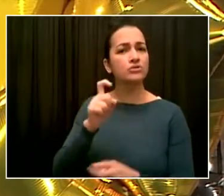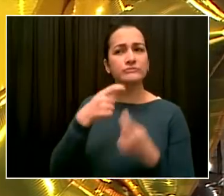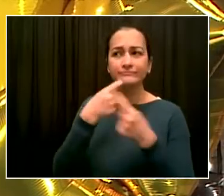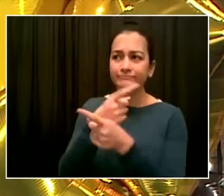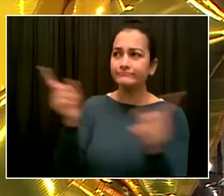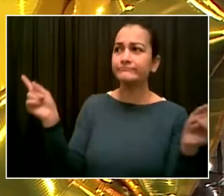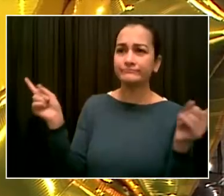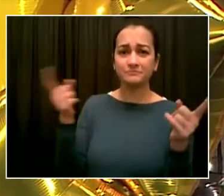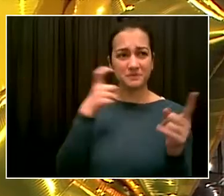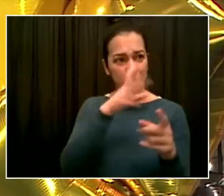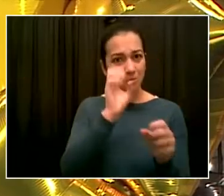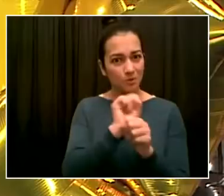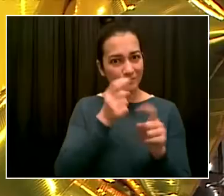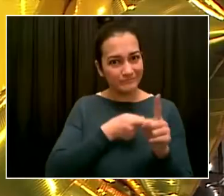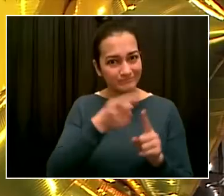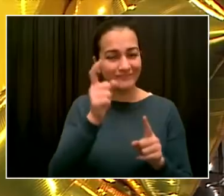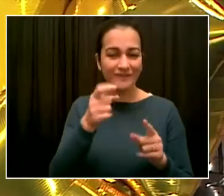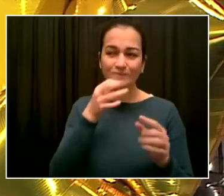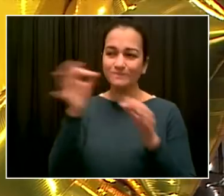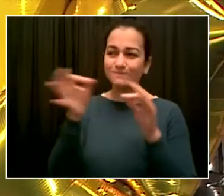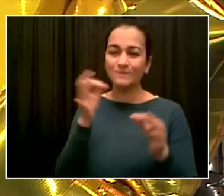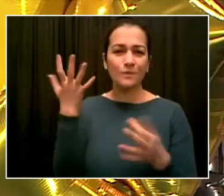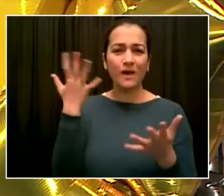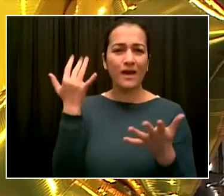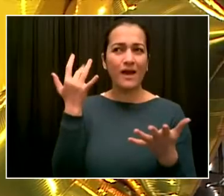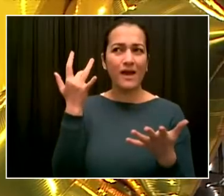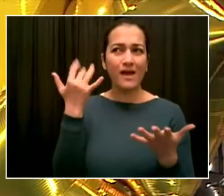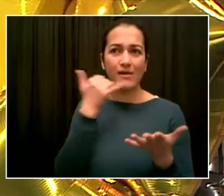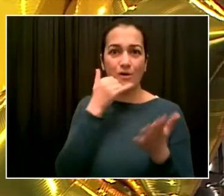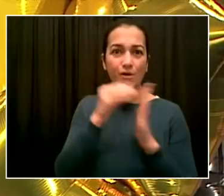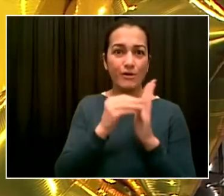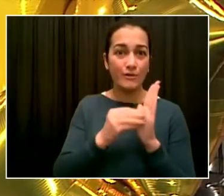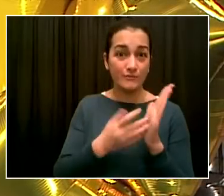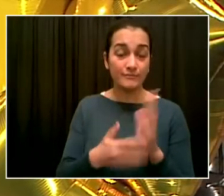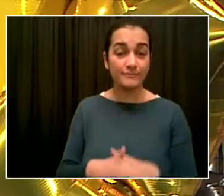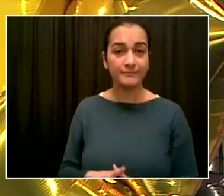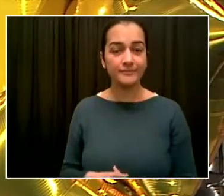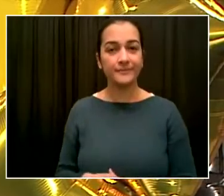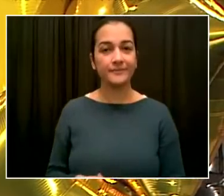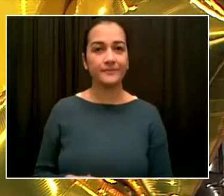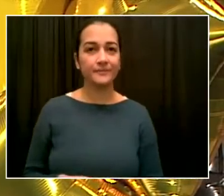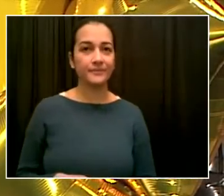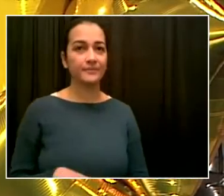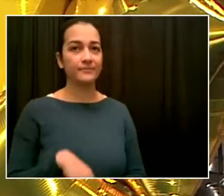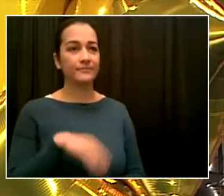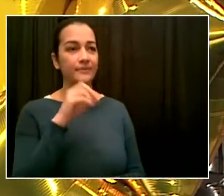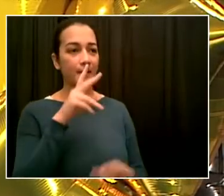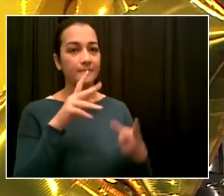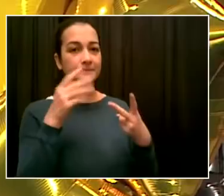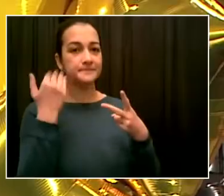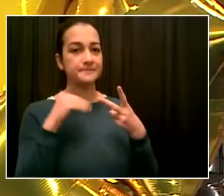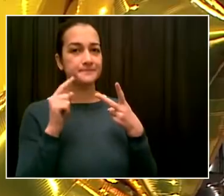Okay, and back to the crypto stuff here.